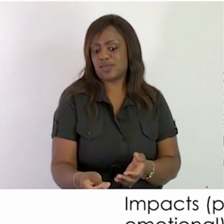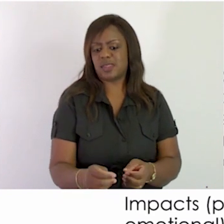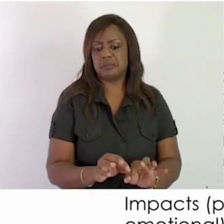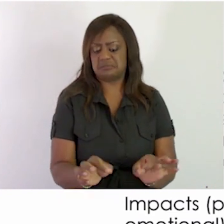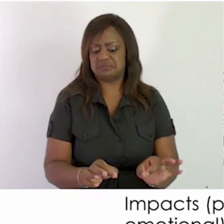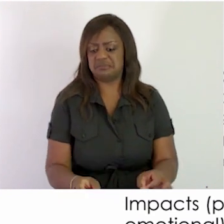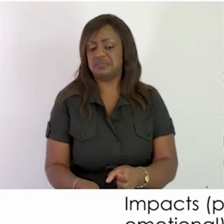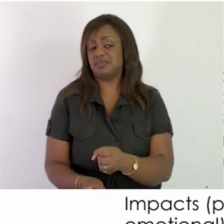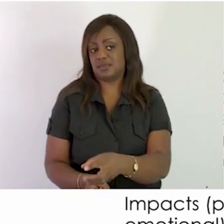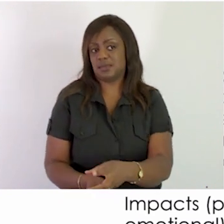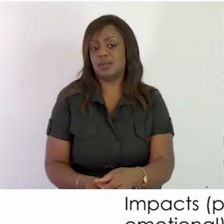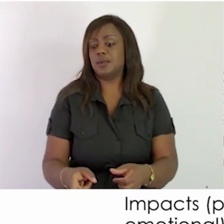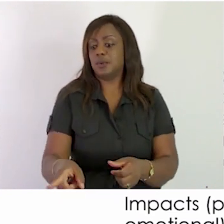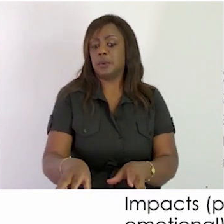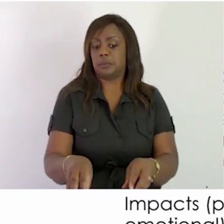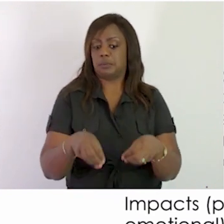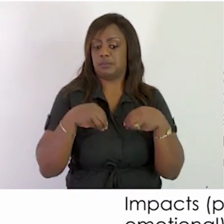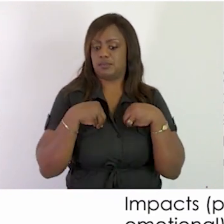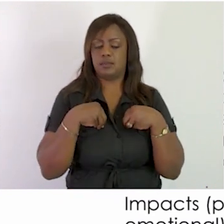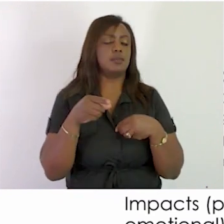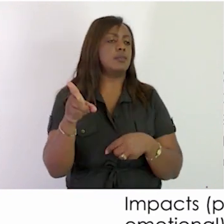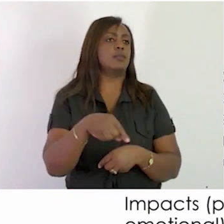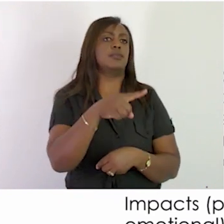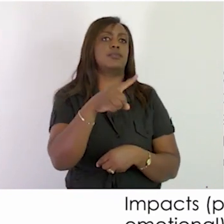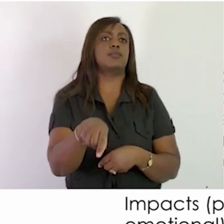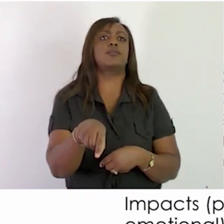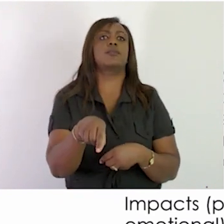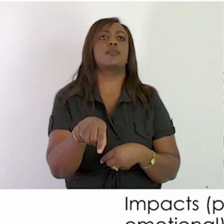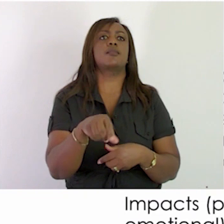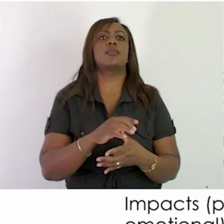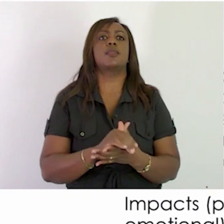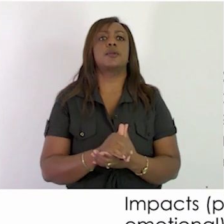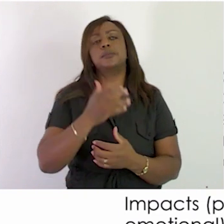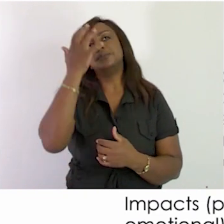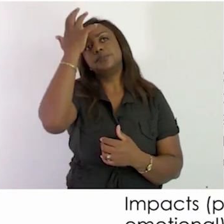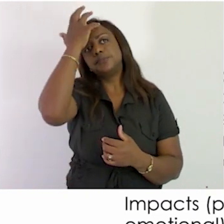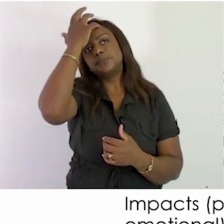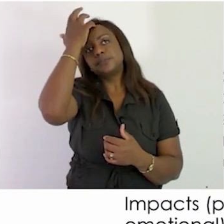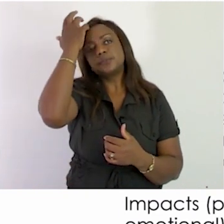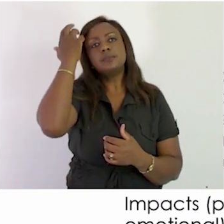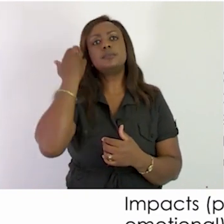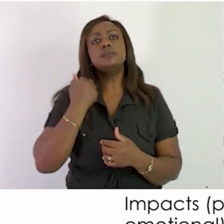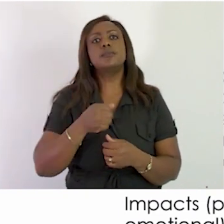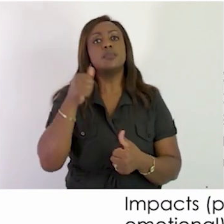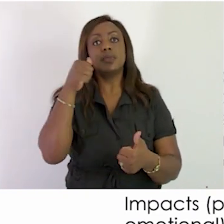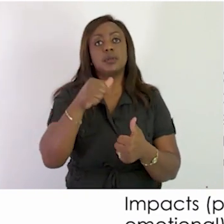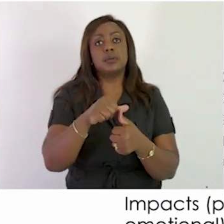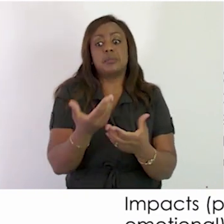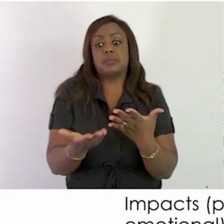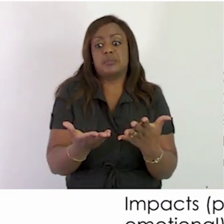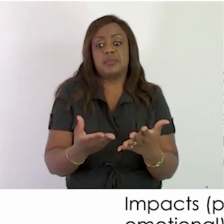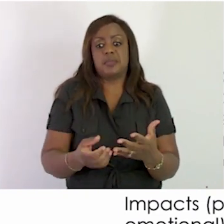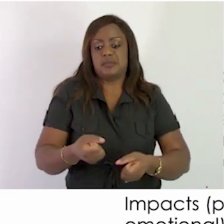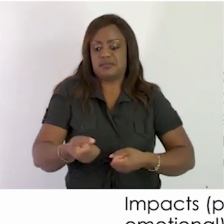them gifts, they give them money and all sorts kind of things. Sometimes they even give them a lift to school